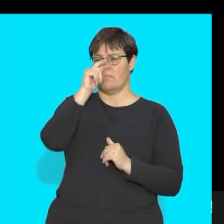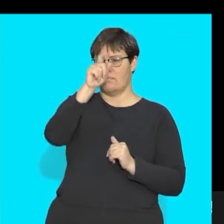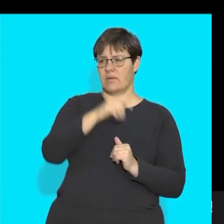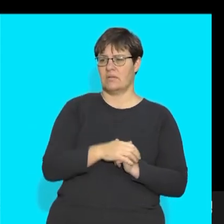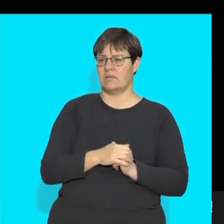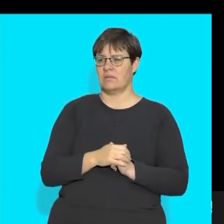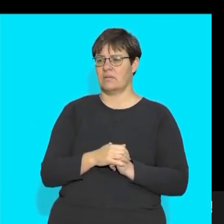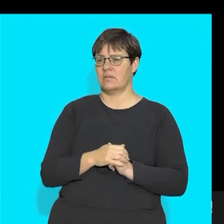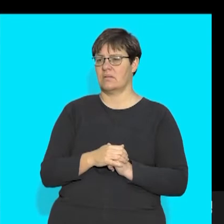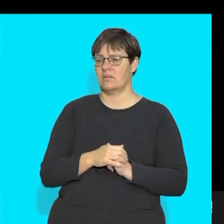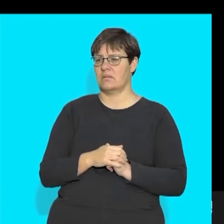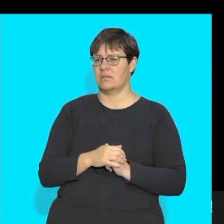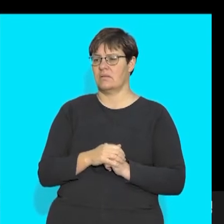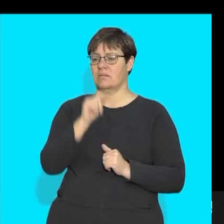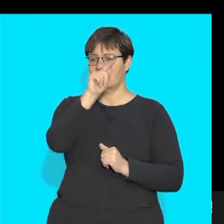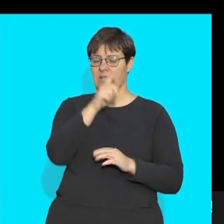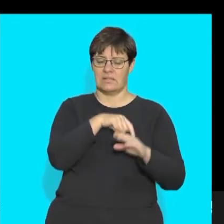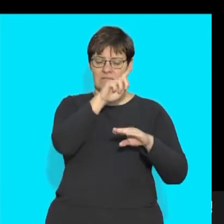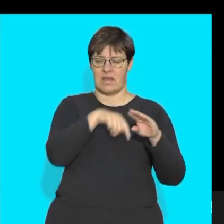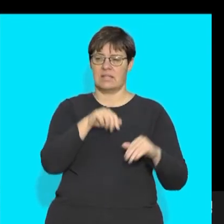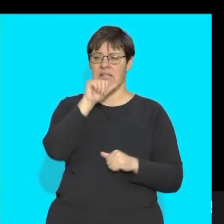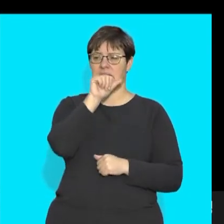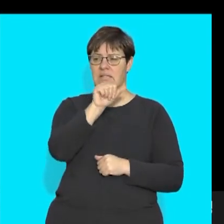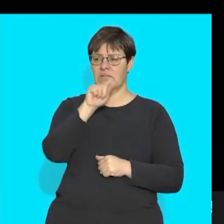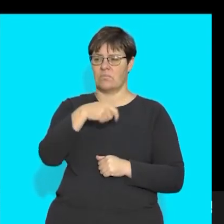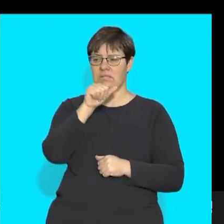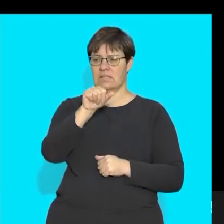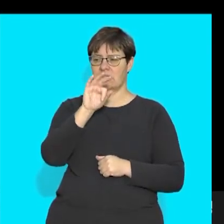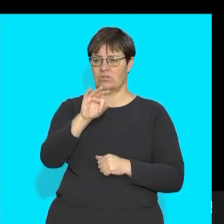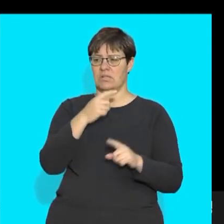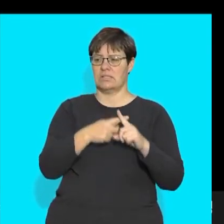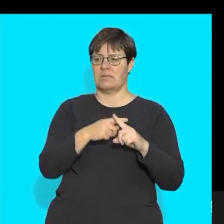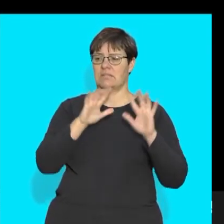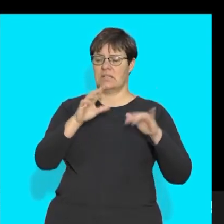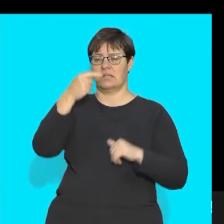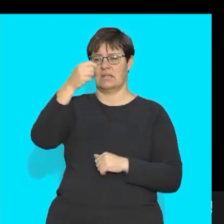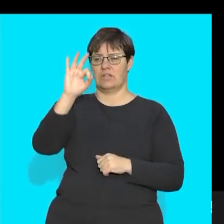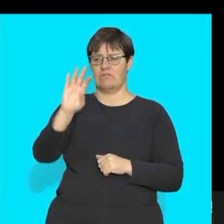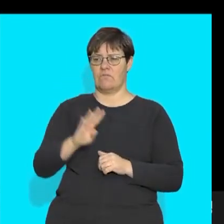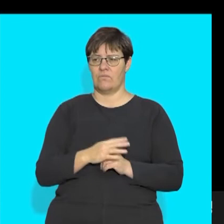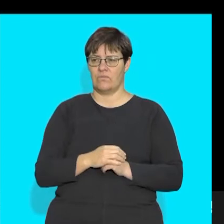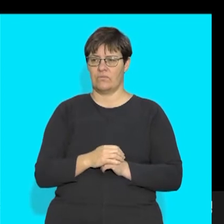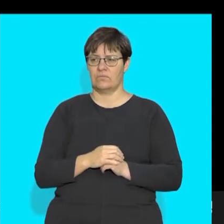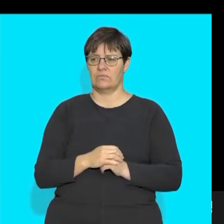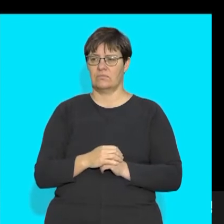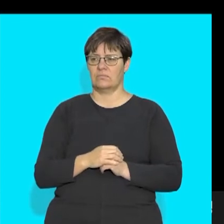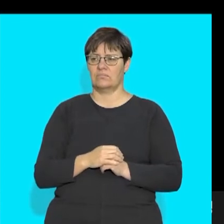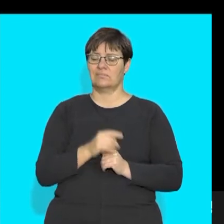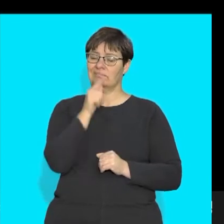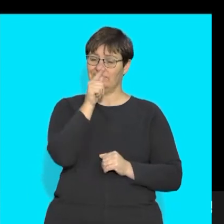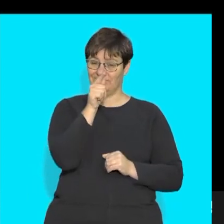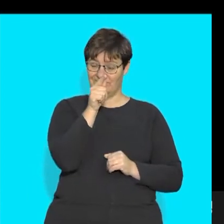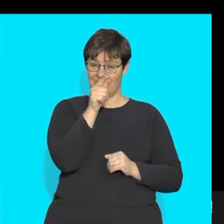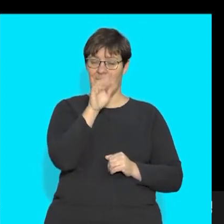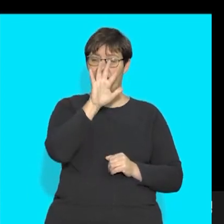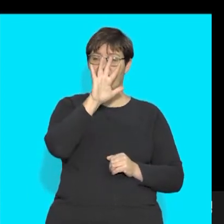fraction. I'm going to divide by 6.63 to the minus 34, and I get